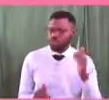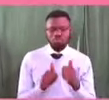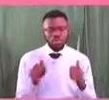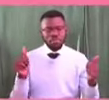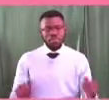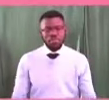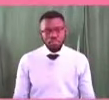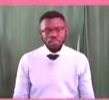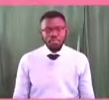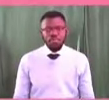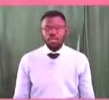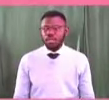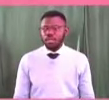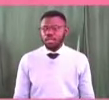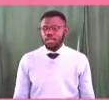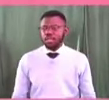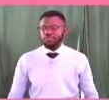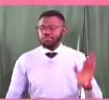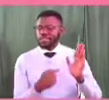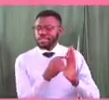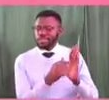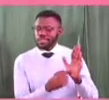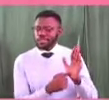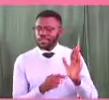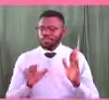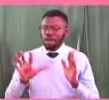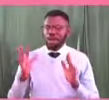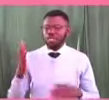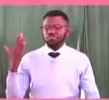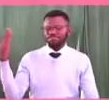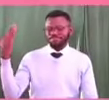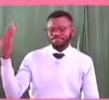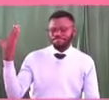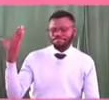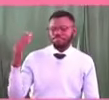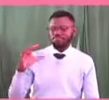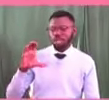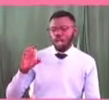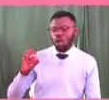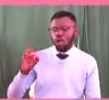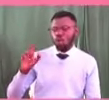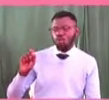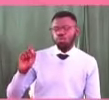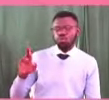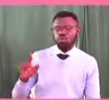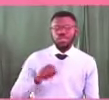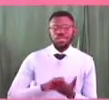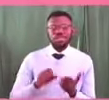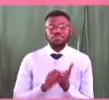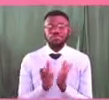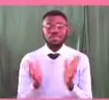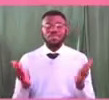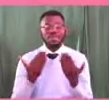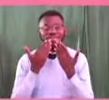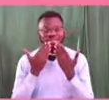to the statement made by Secretary General of COTU, and I want to thank our social